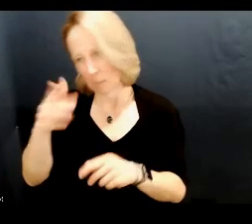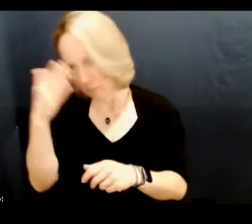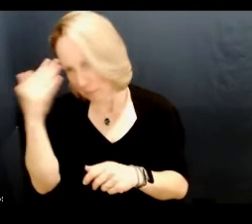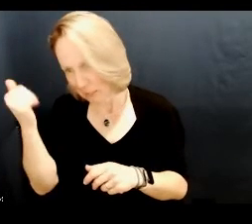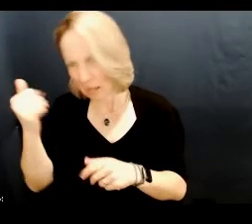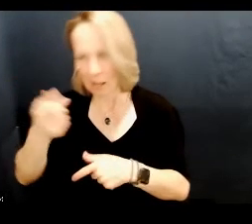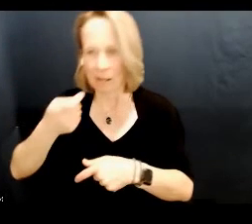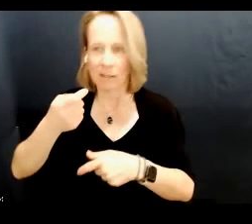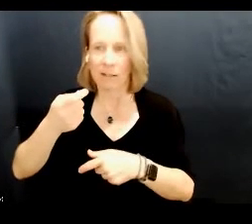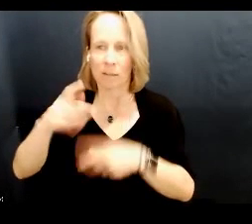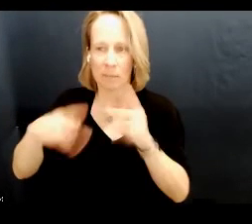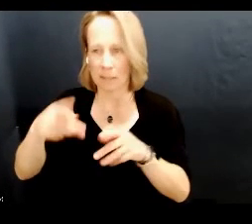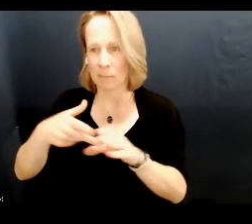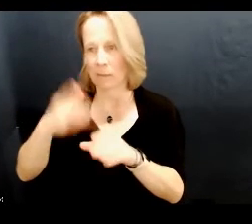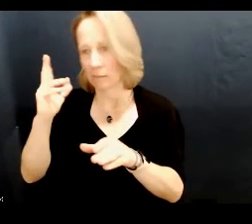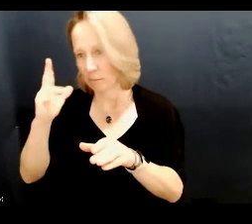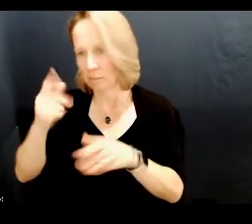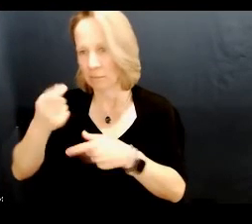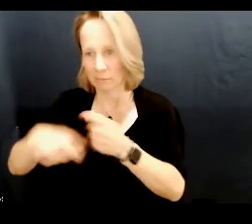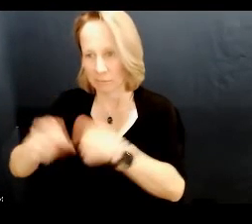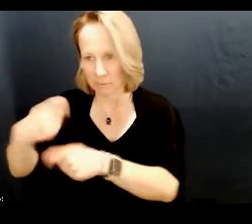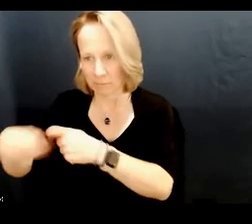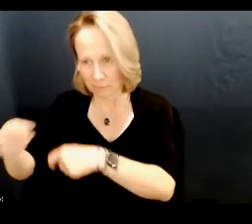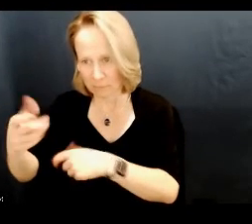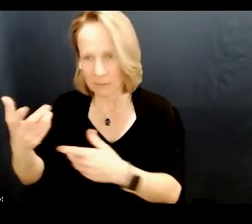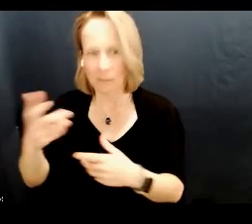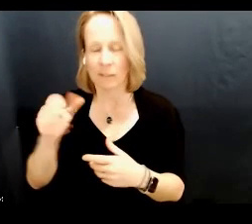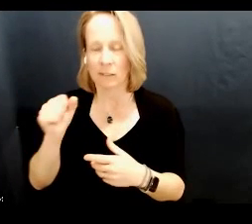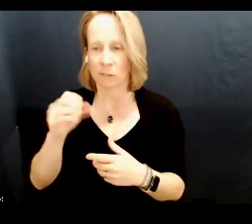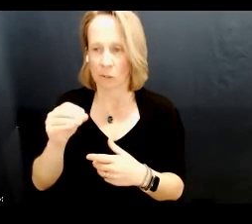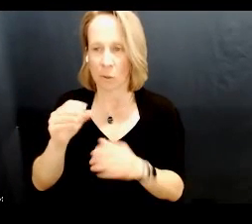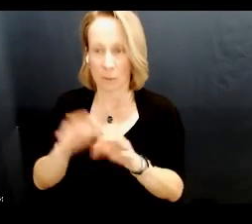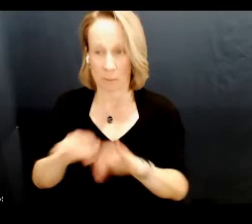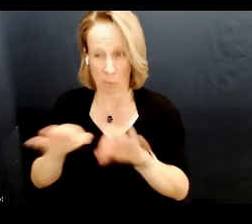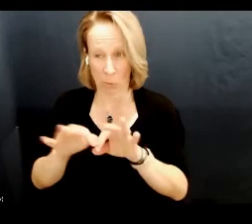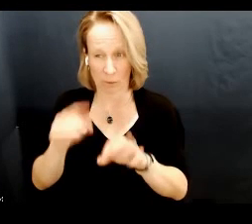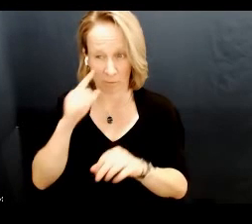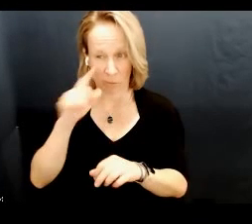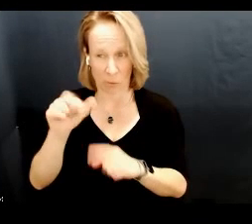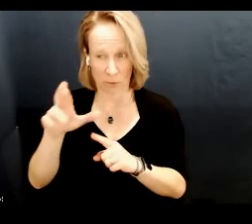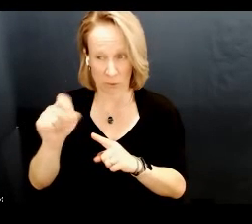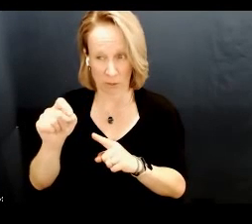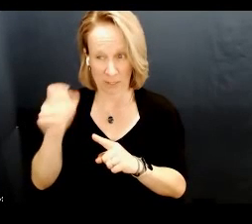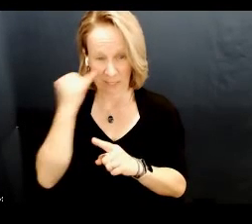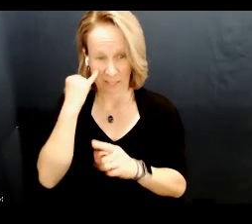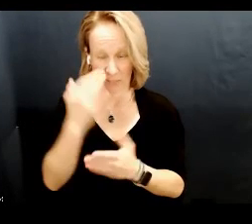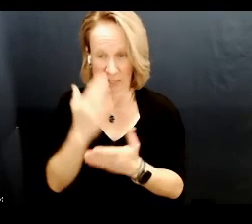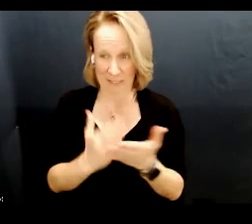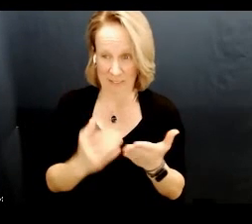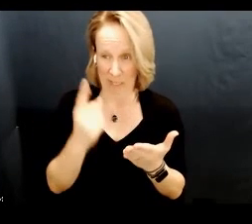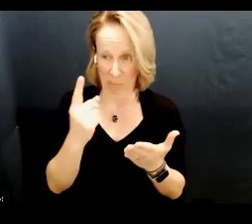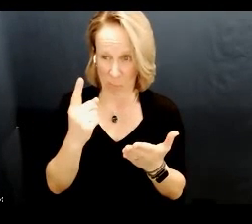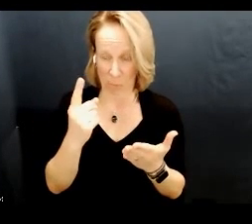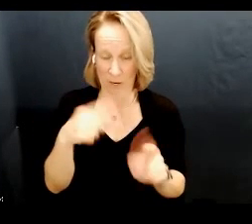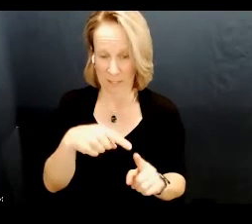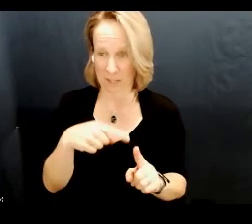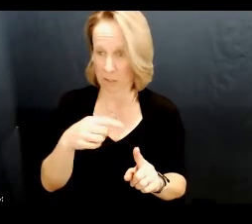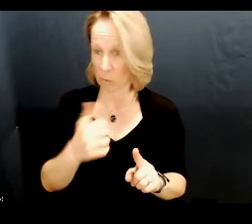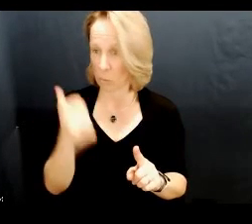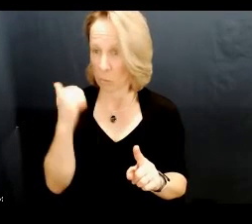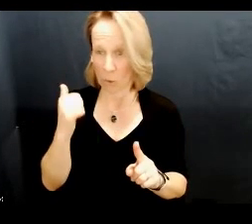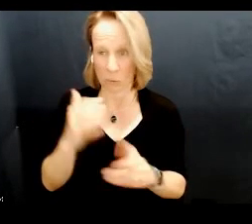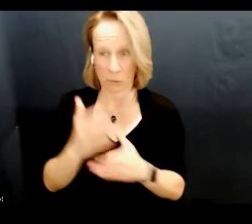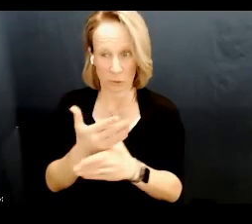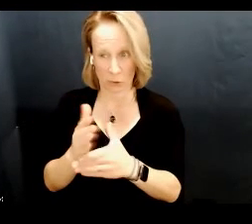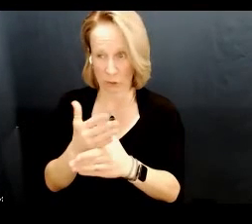so critical to SARTs being able to work together. When someone is unwilling to share a survivor's personal information, it's not